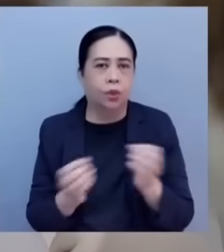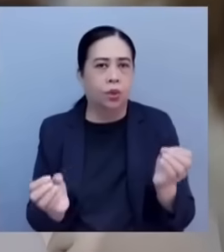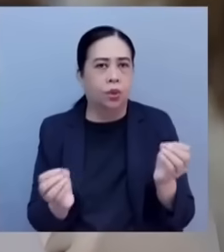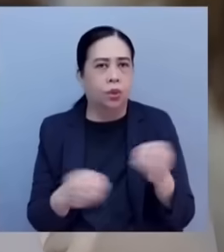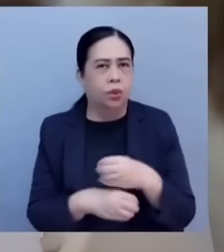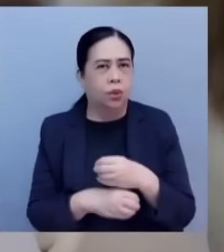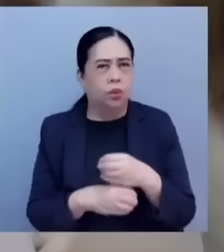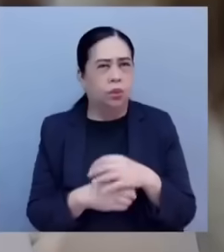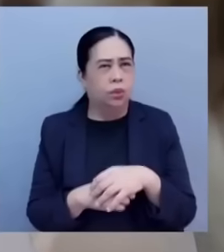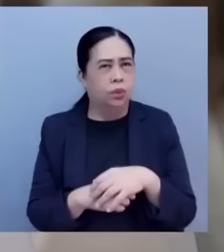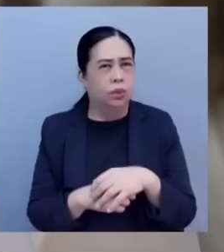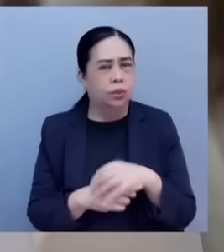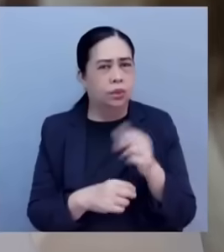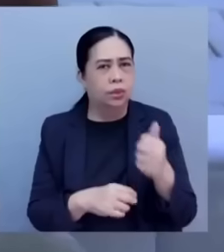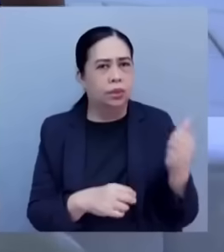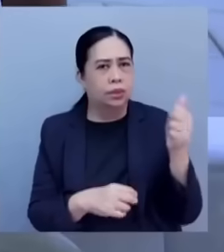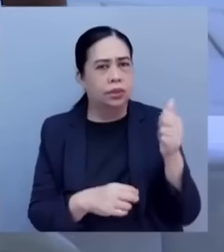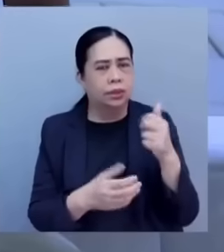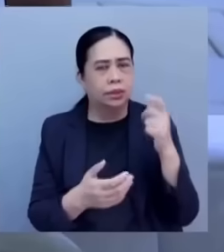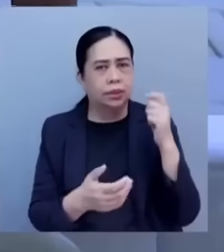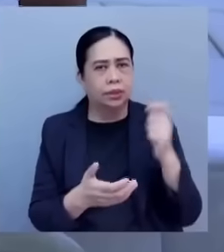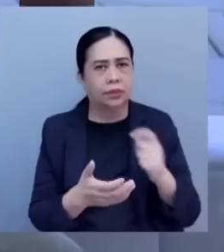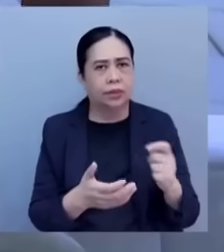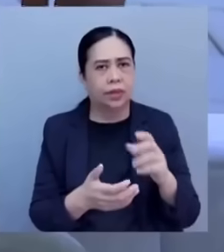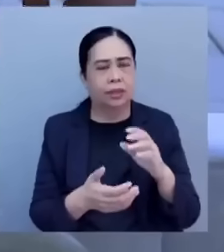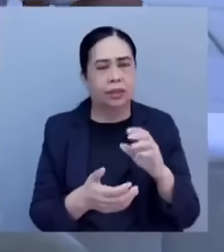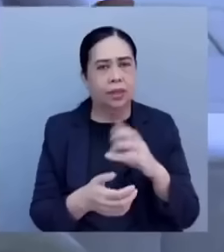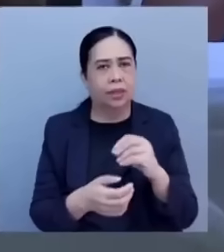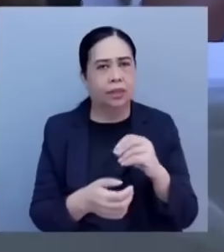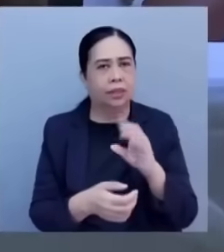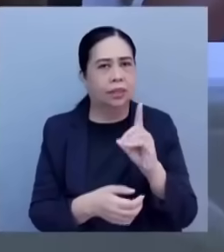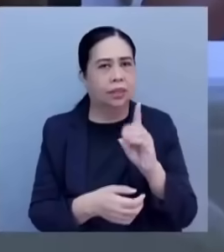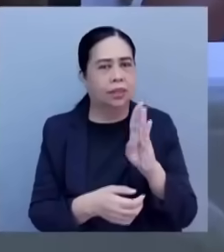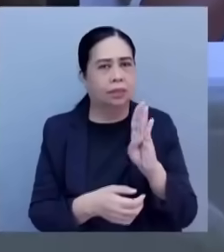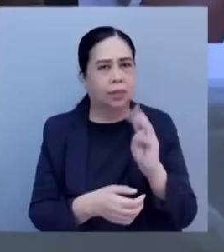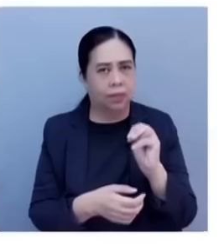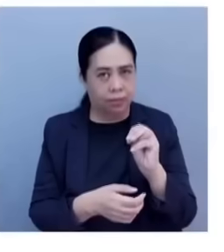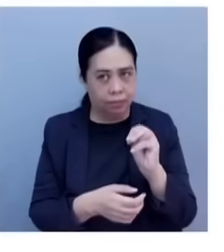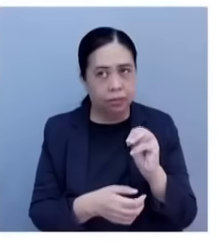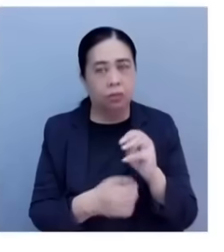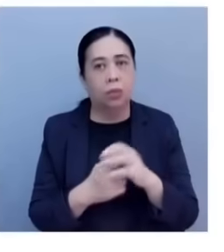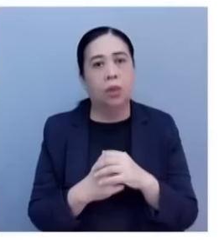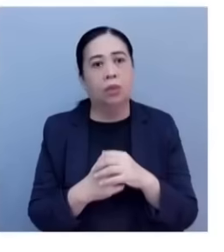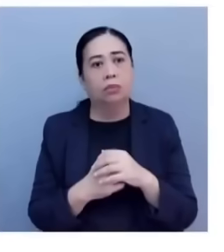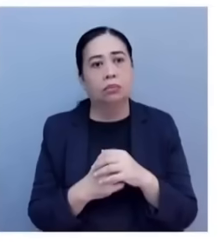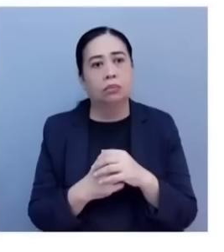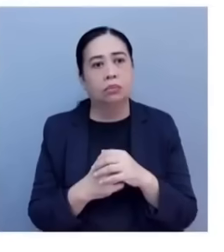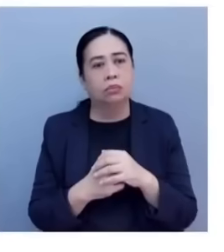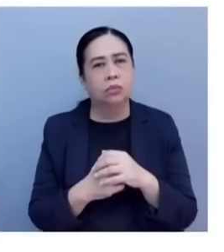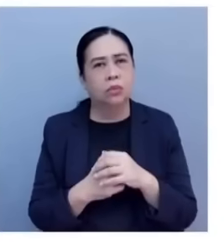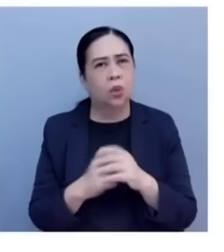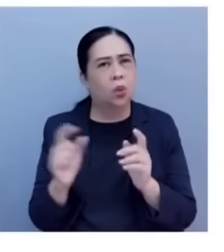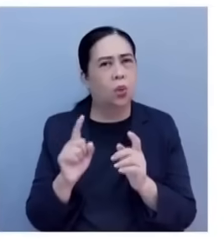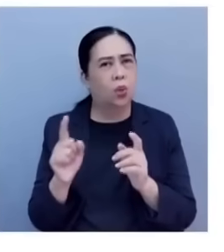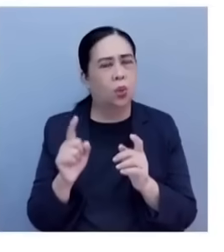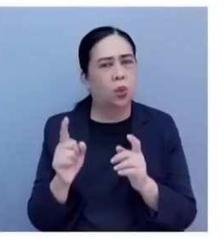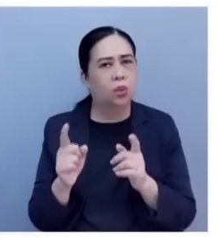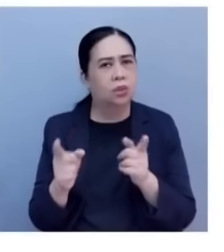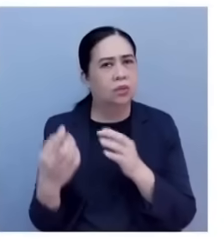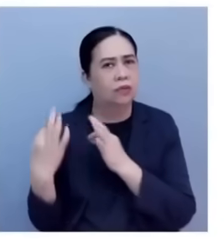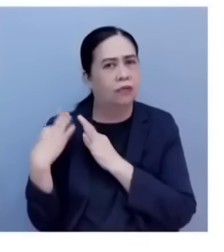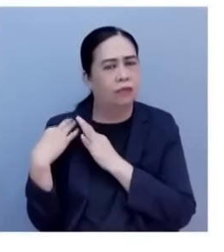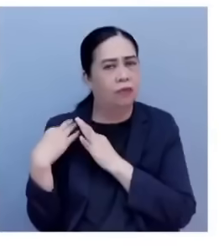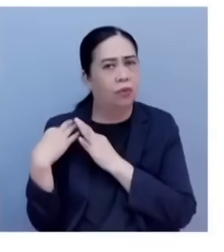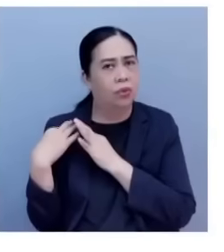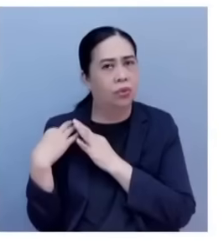the Executive Secretary and the Department of Budget and Management. What is their accountability in this